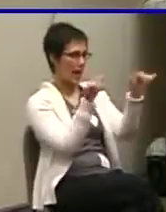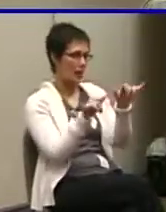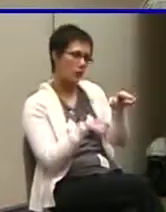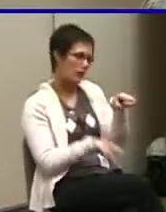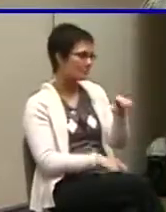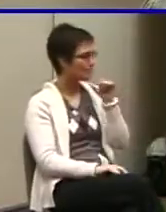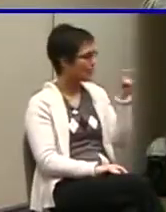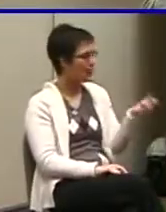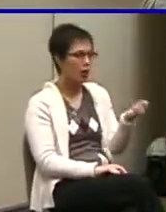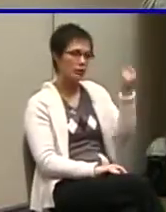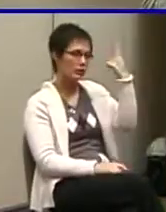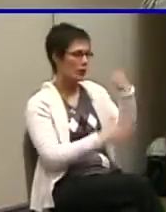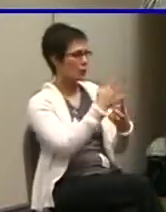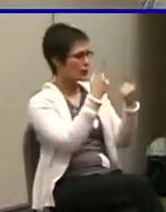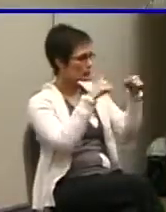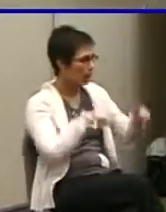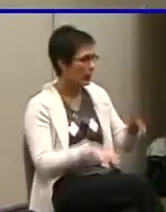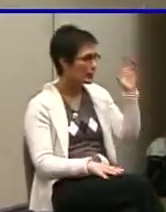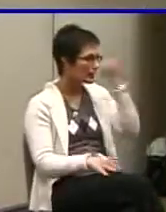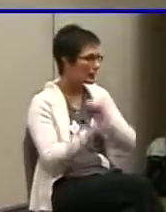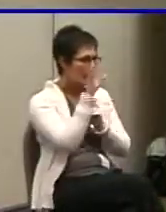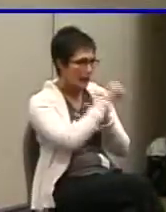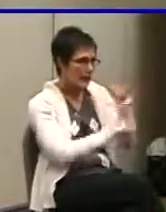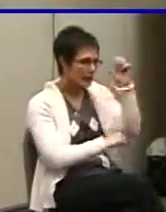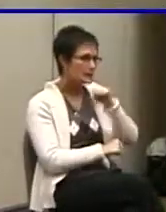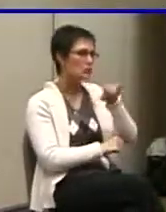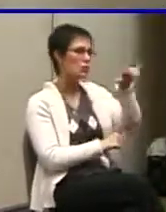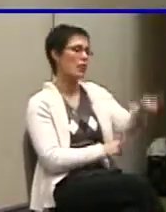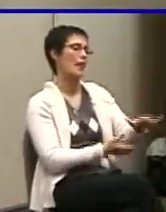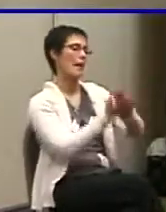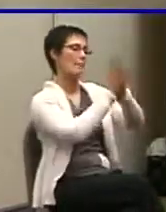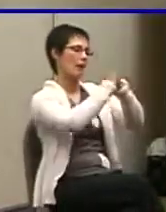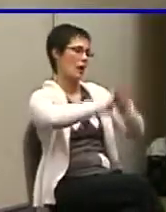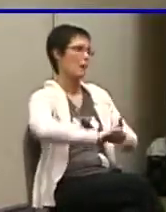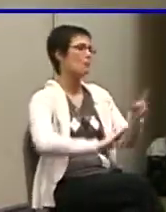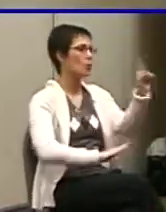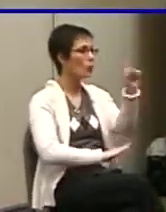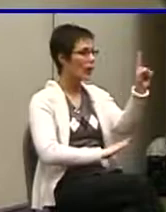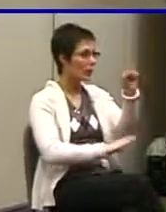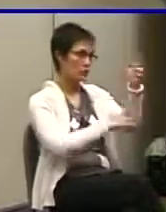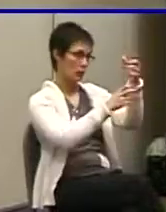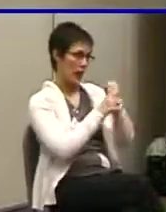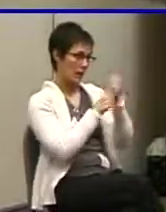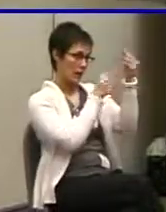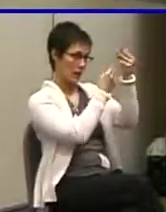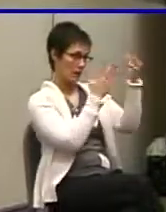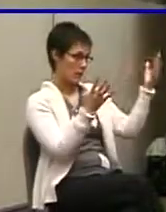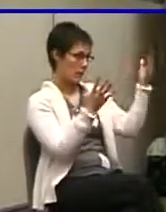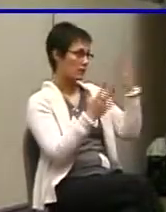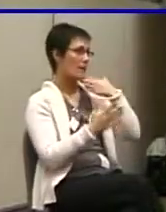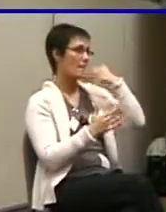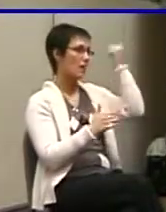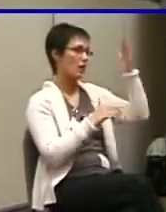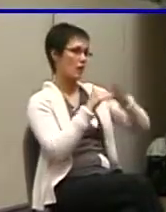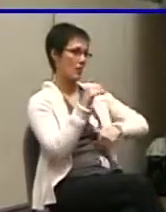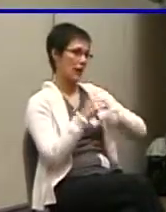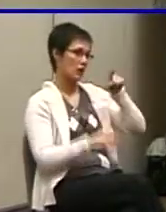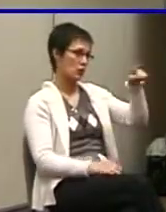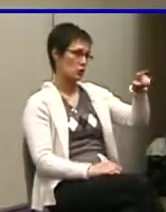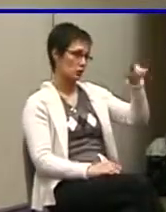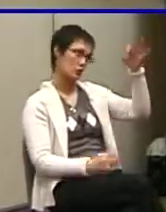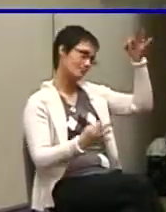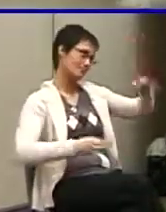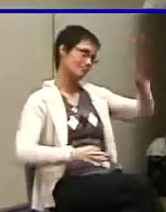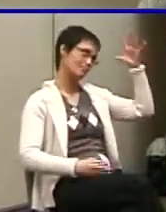just seems to miss, So that becomes where you're getting the data to draw from, as opposed to that you're just pulling it out of your head.